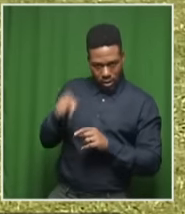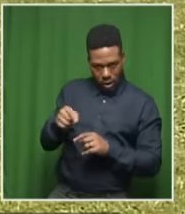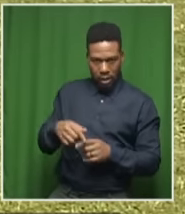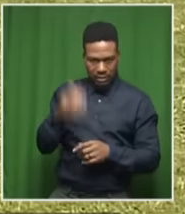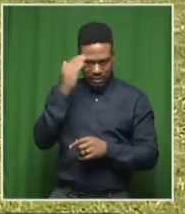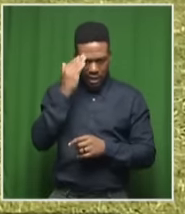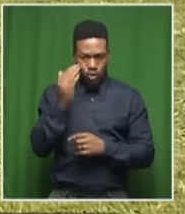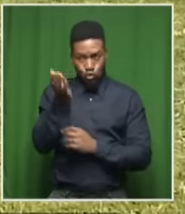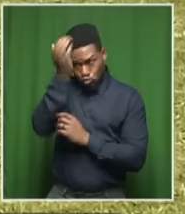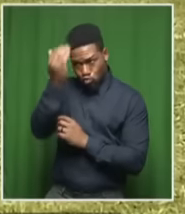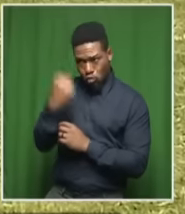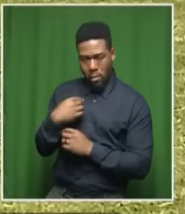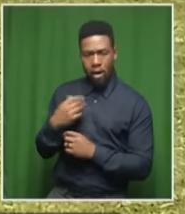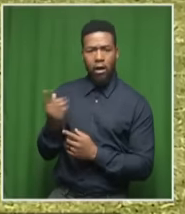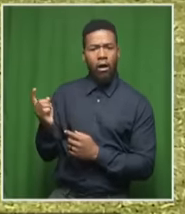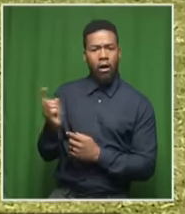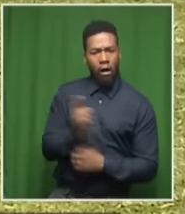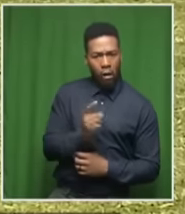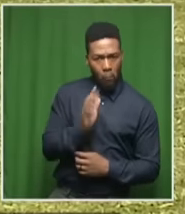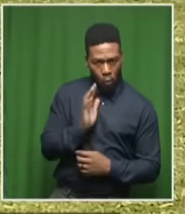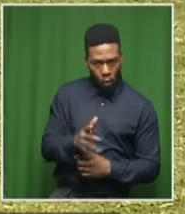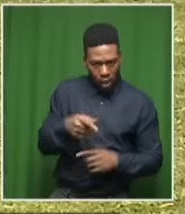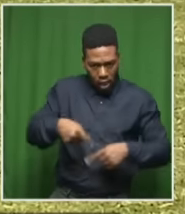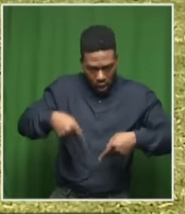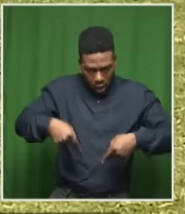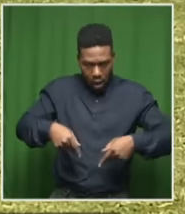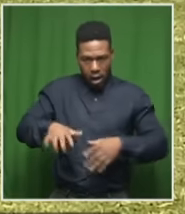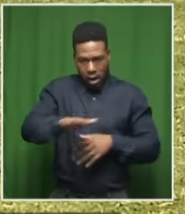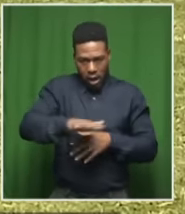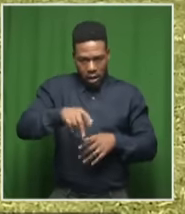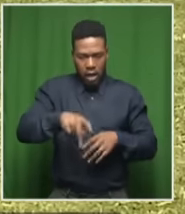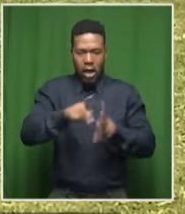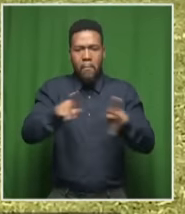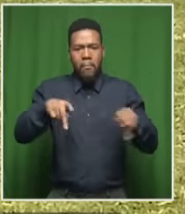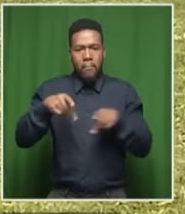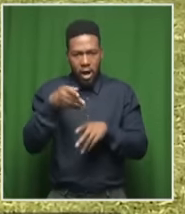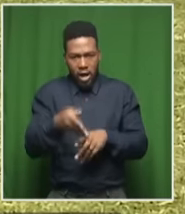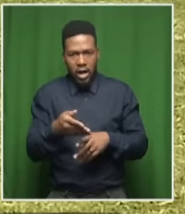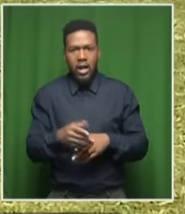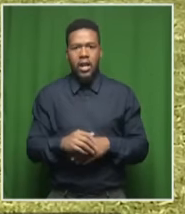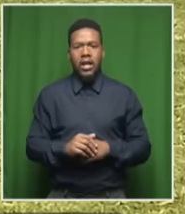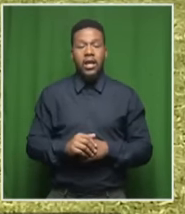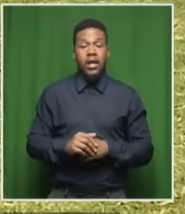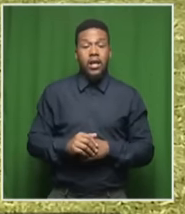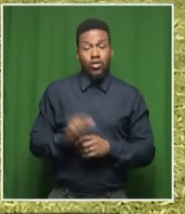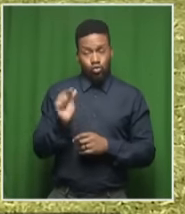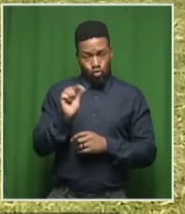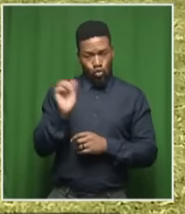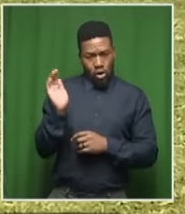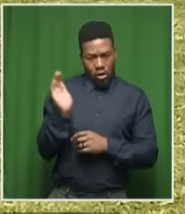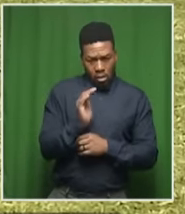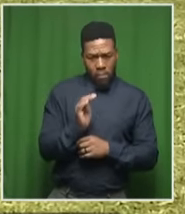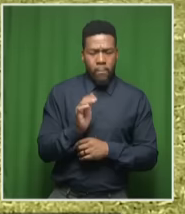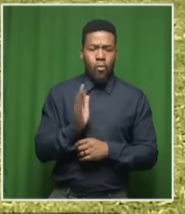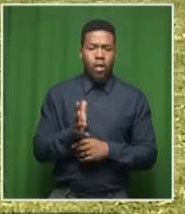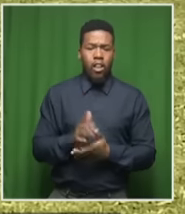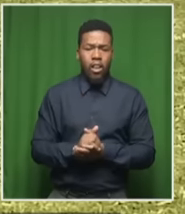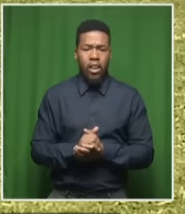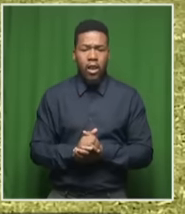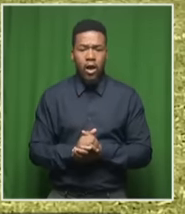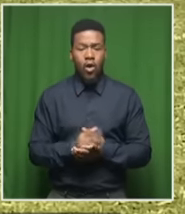is scheduled to make his way to this very park not too long from now. We also know that